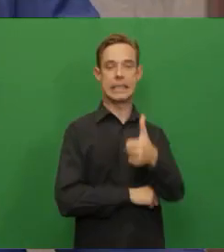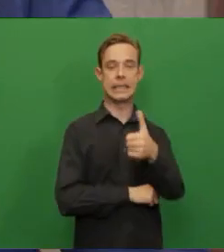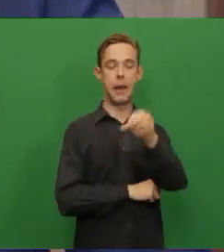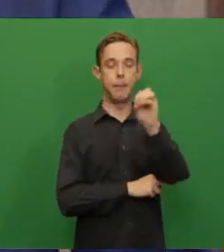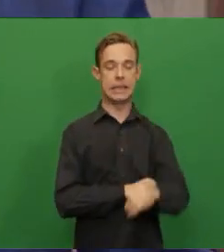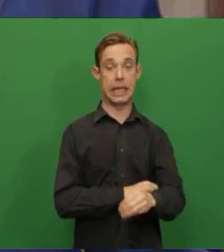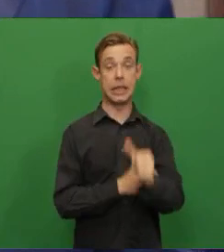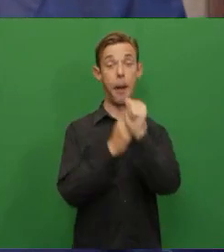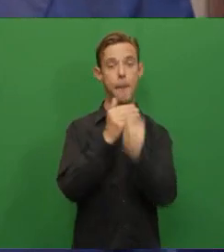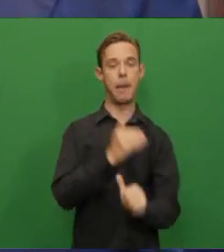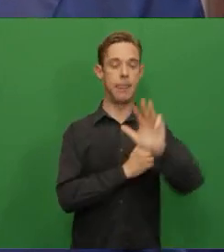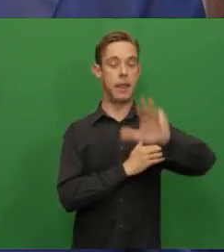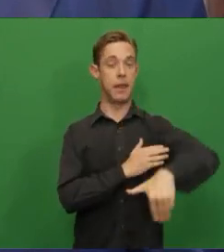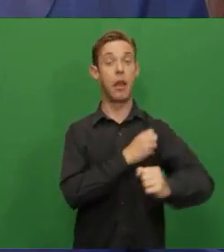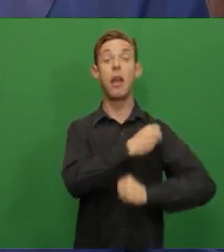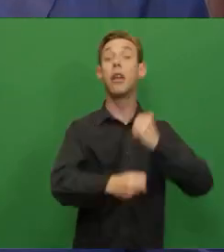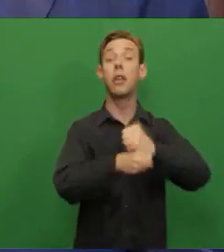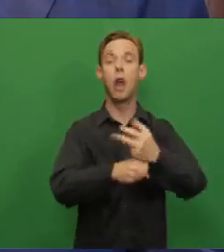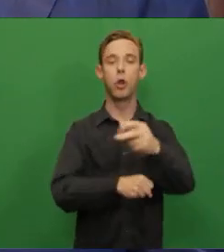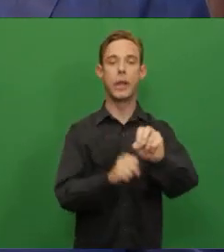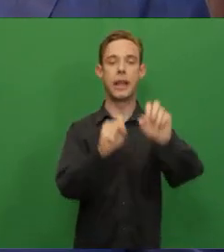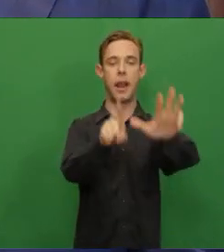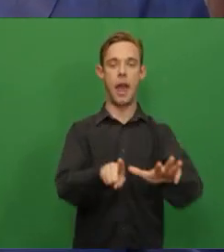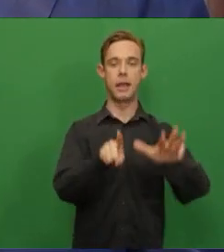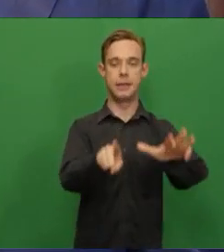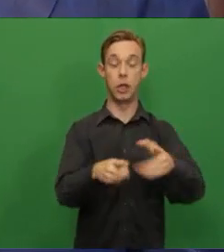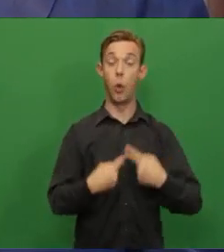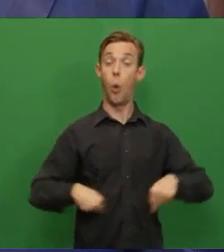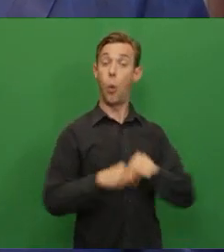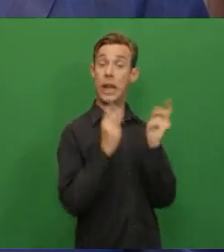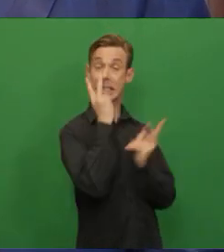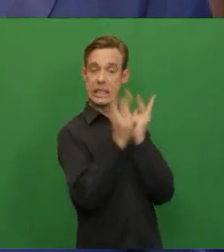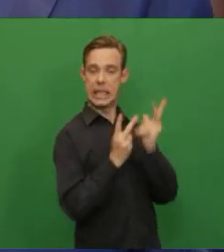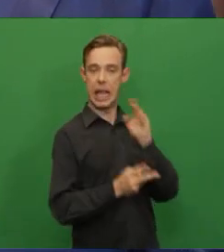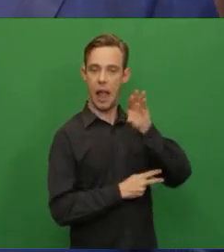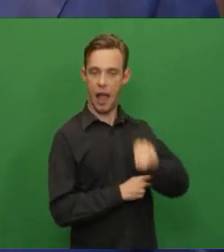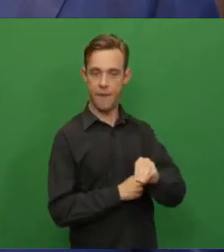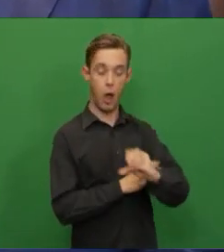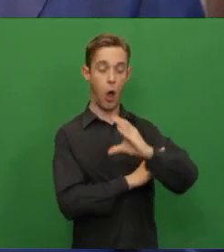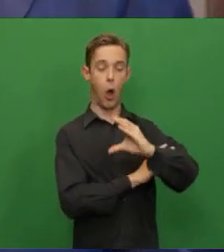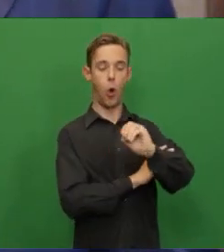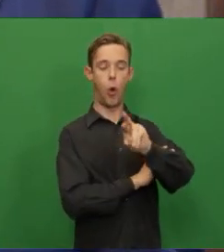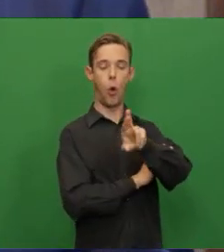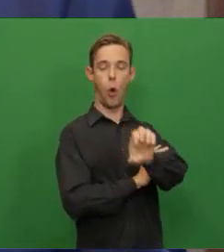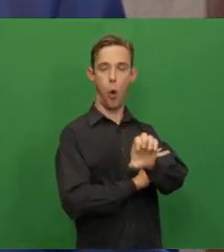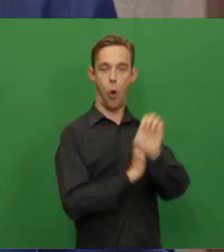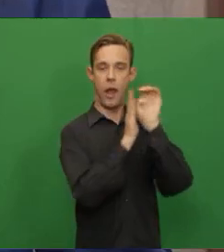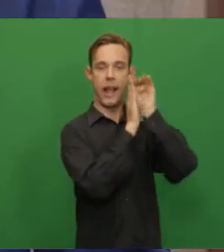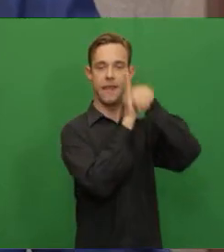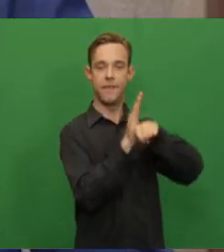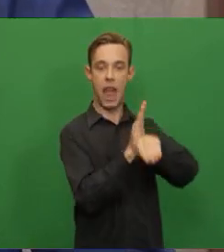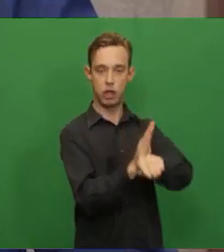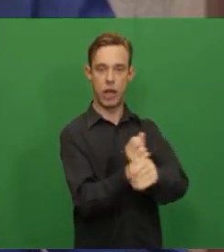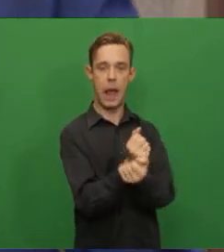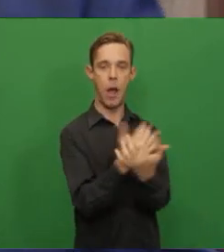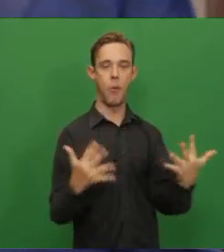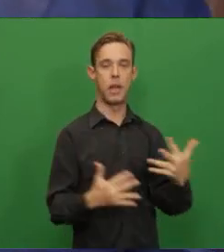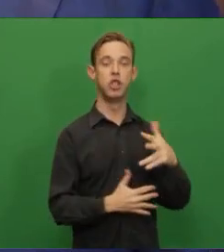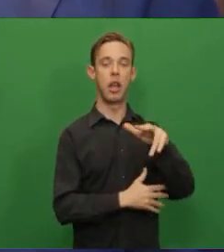of 2019. The forecast for core inflation is 4.3% in